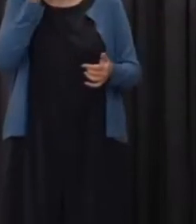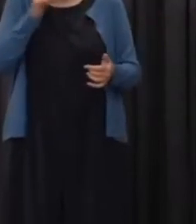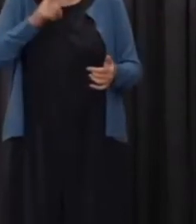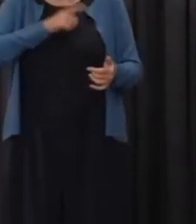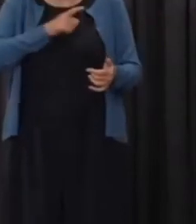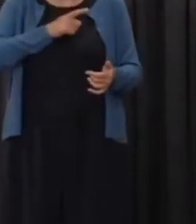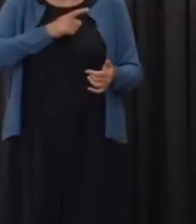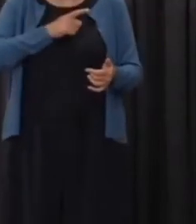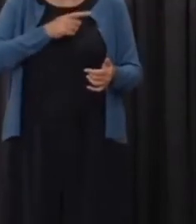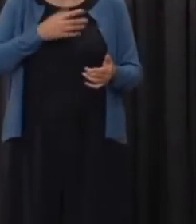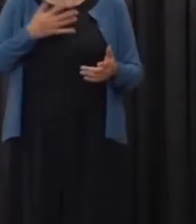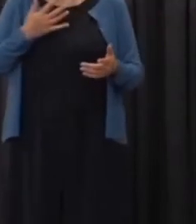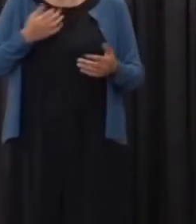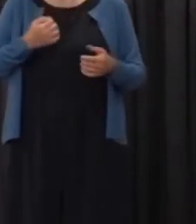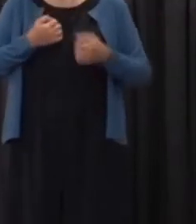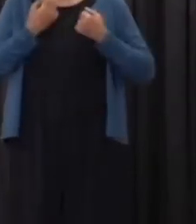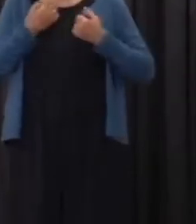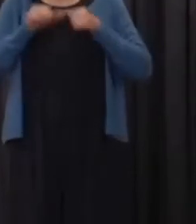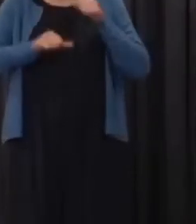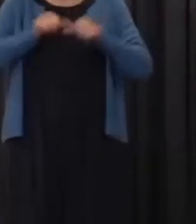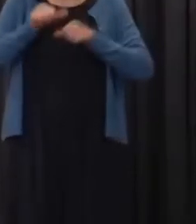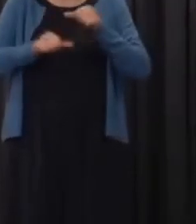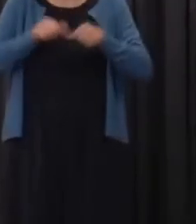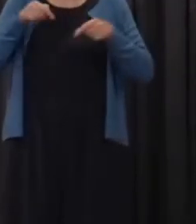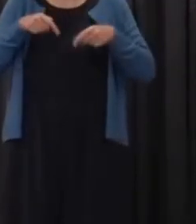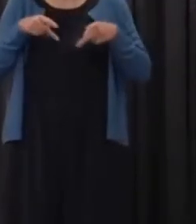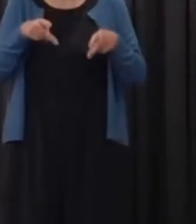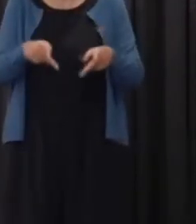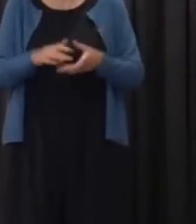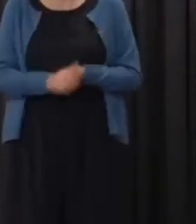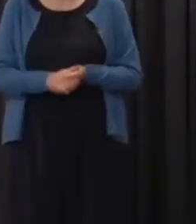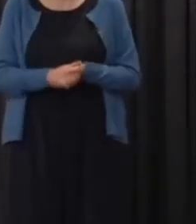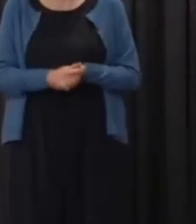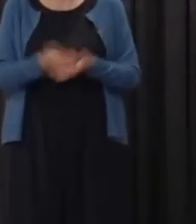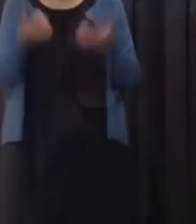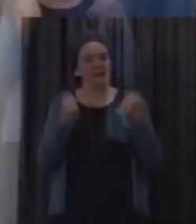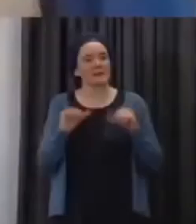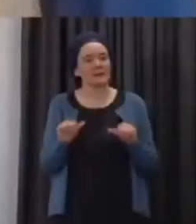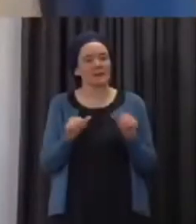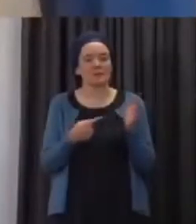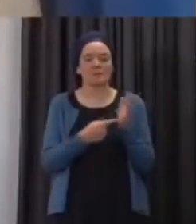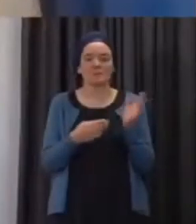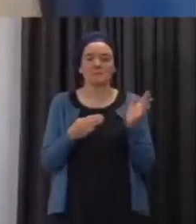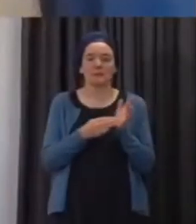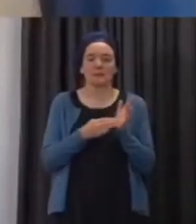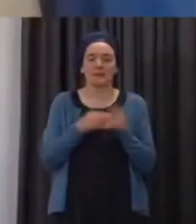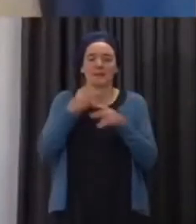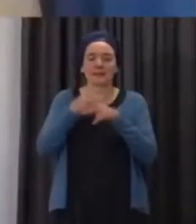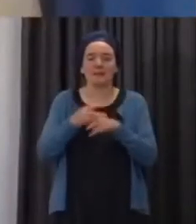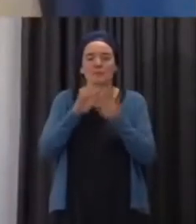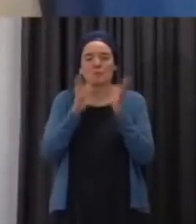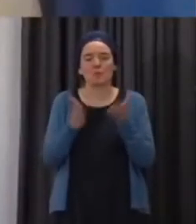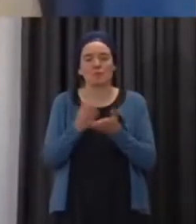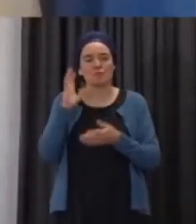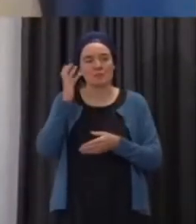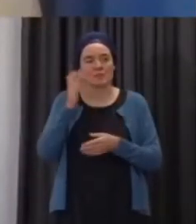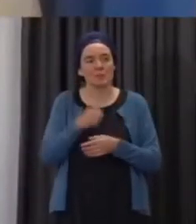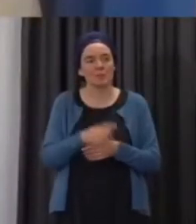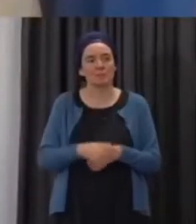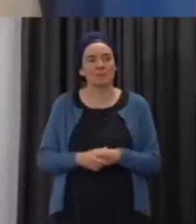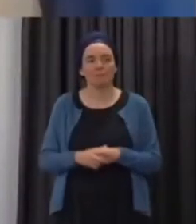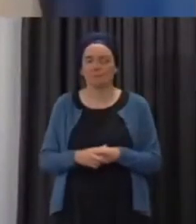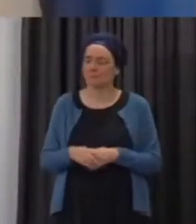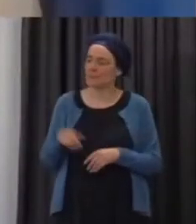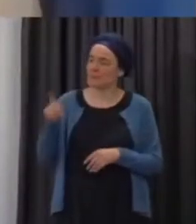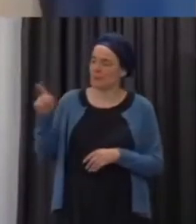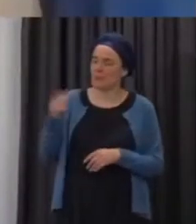lockdown. Thank you, Gareth. The final question is Tom Magna from Carers World Radio. Thank you very much indeed, Minister. You referred earlier on to your